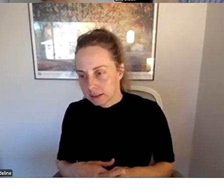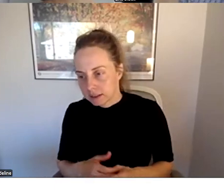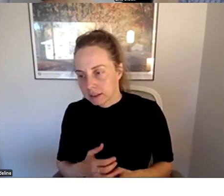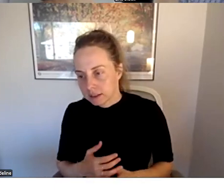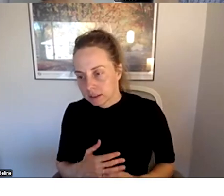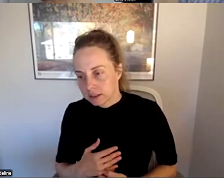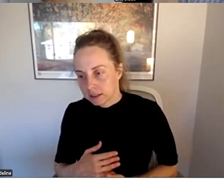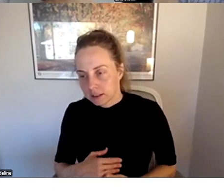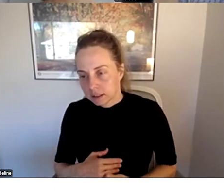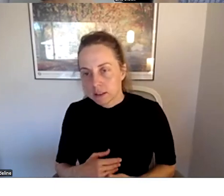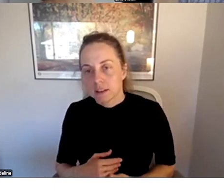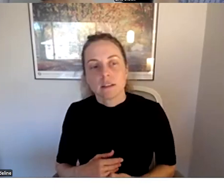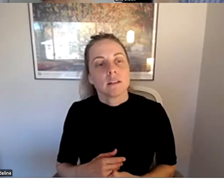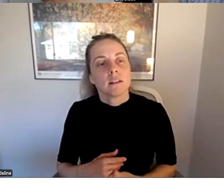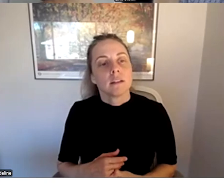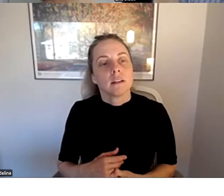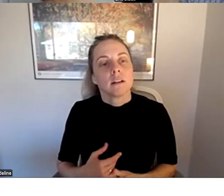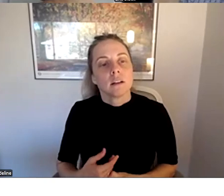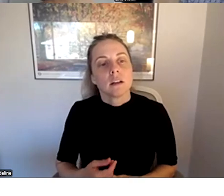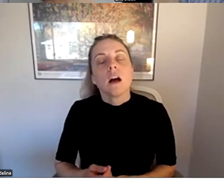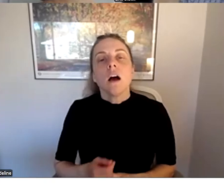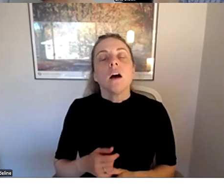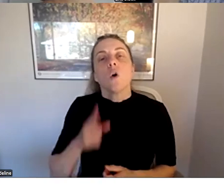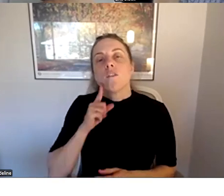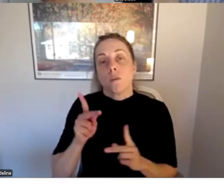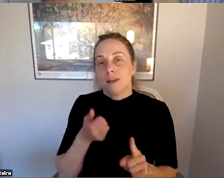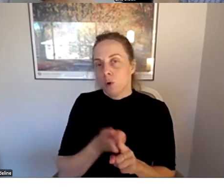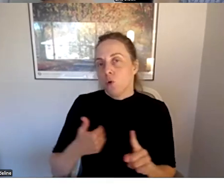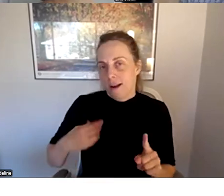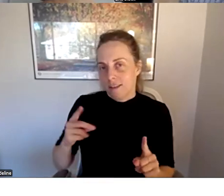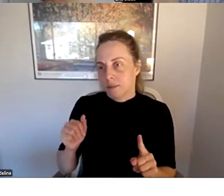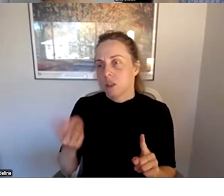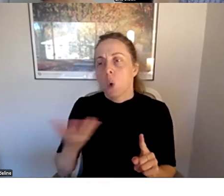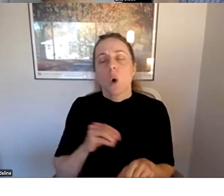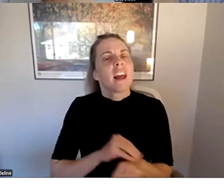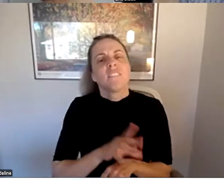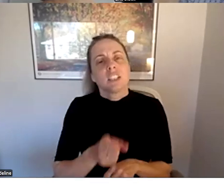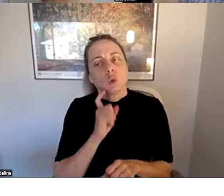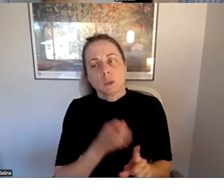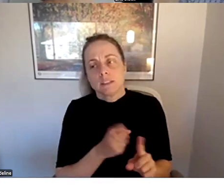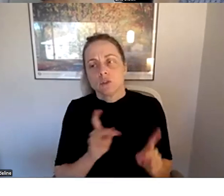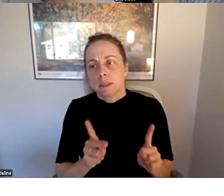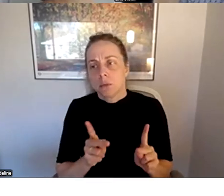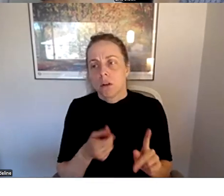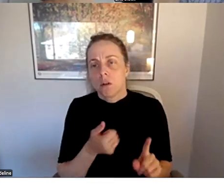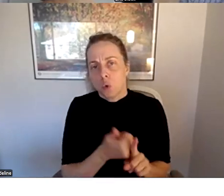with disabilities. What advice would you give to a person with disabilities who is trying and maybe even struggling to get a